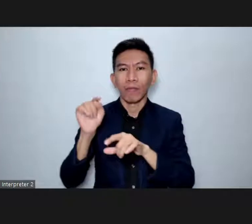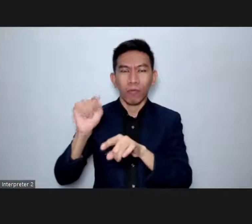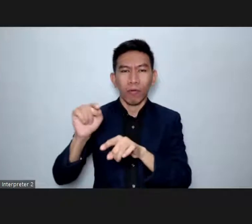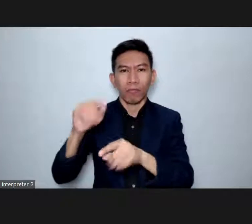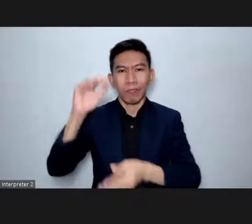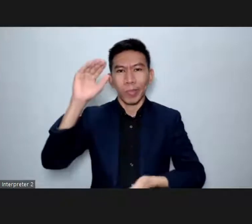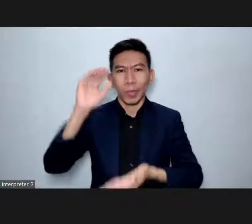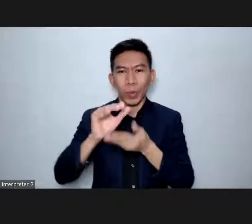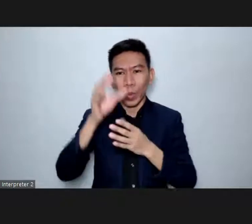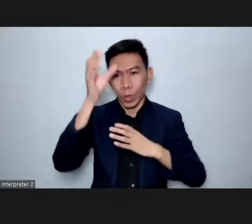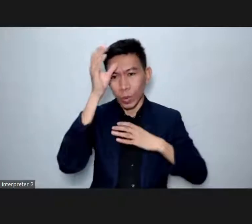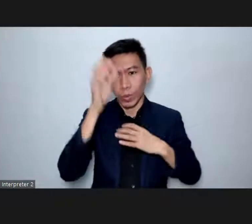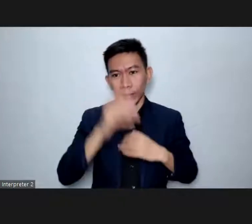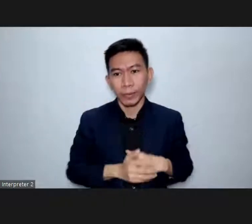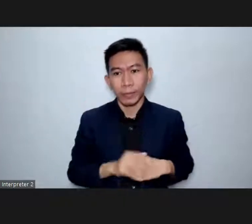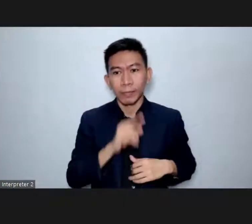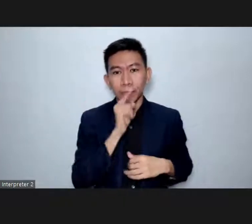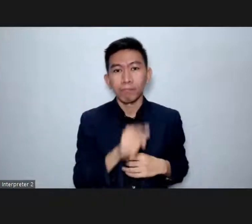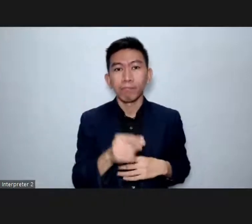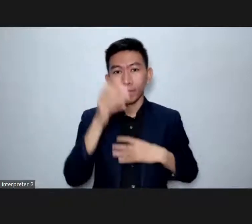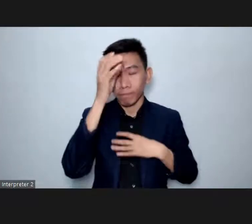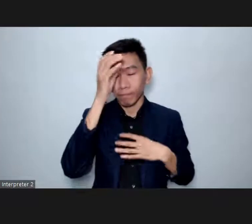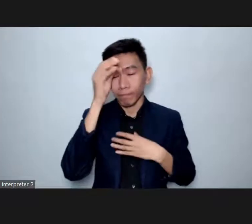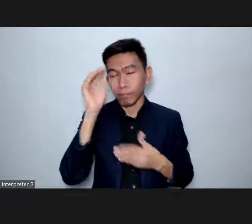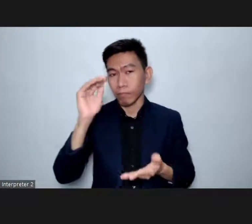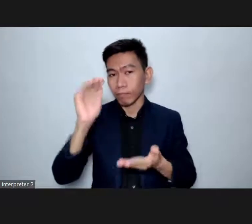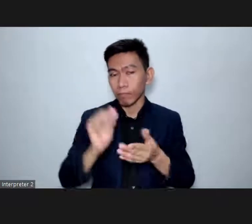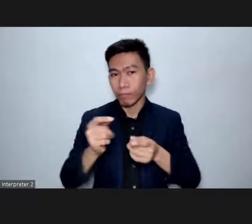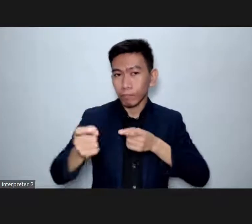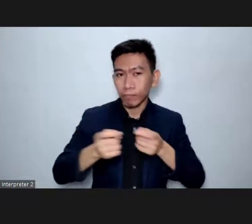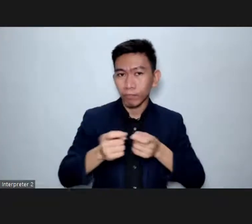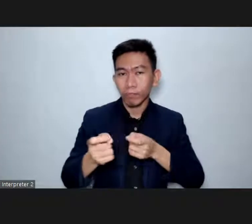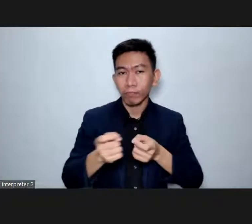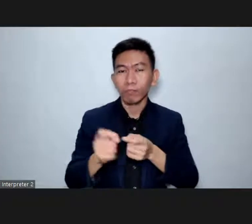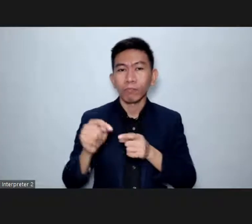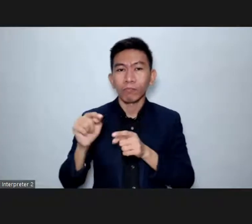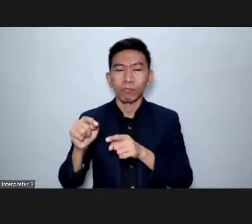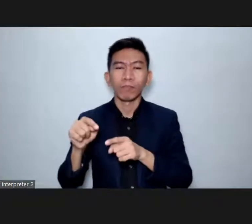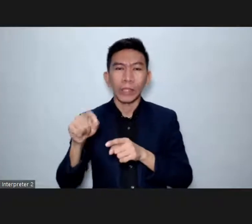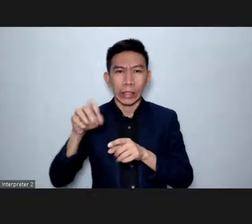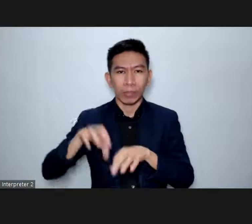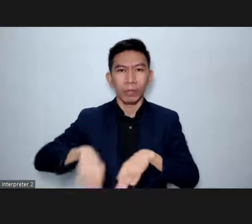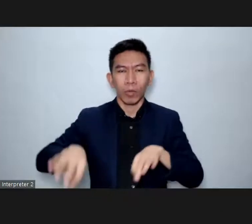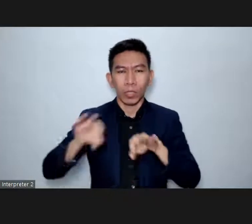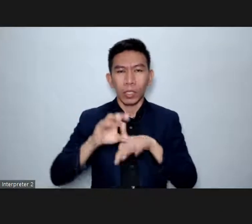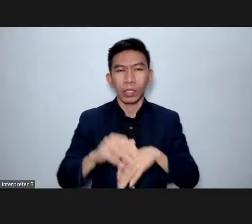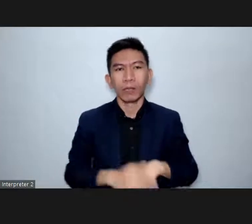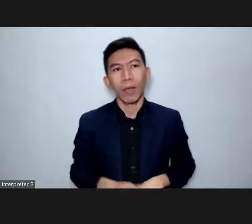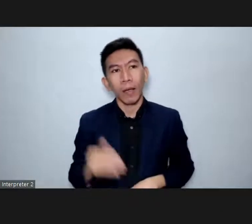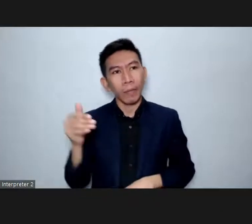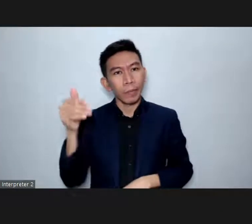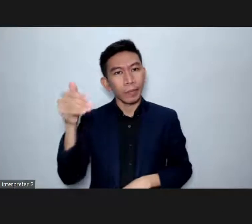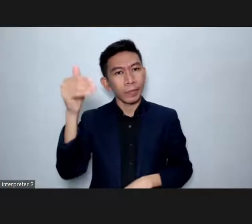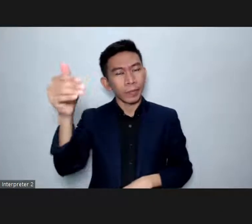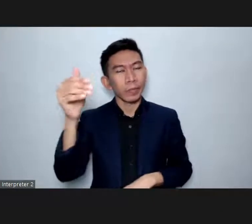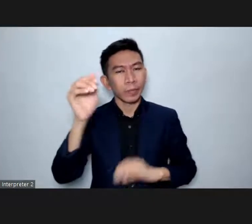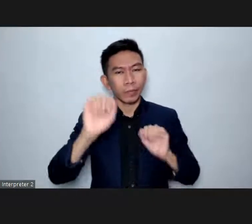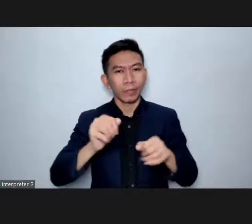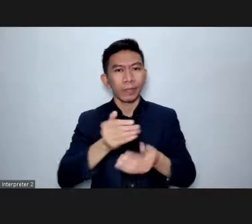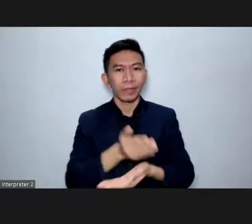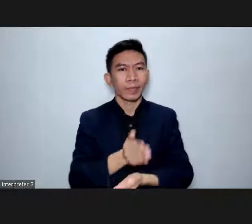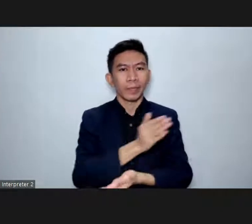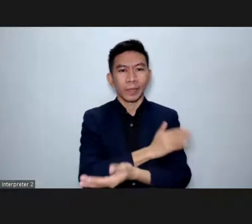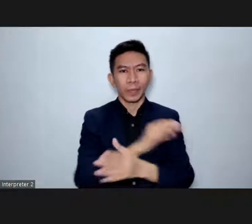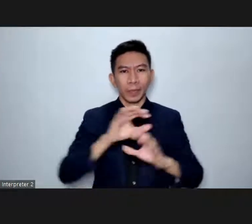thing that we need to accomplish, and from here on, look forward to a better world. Thank